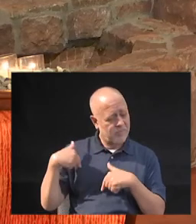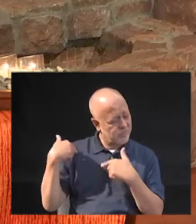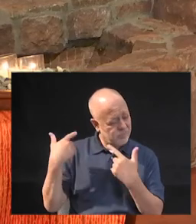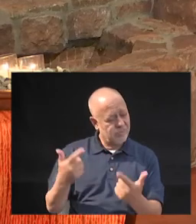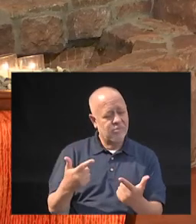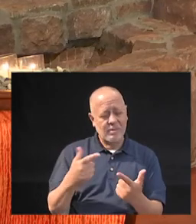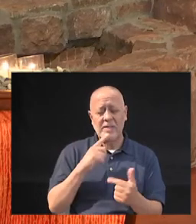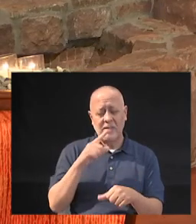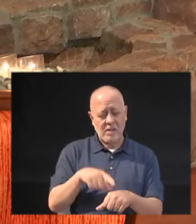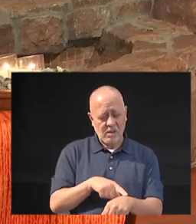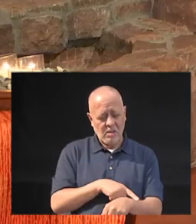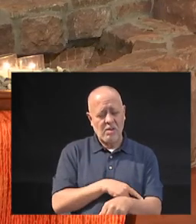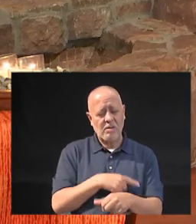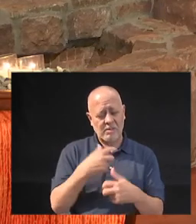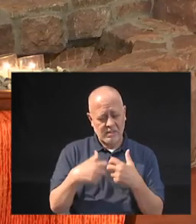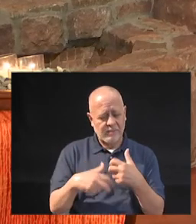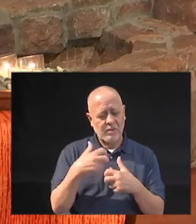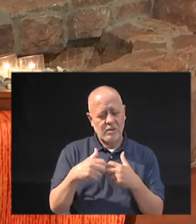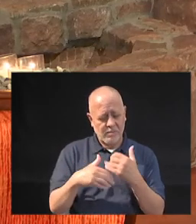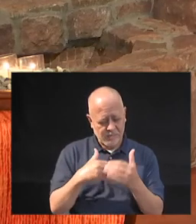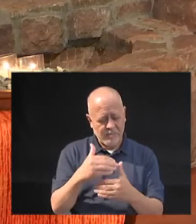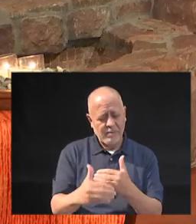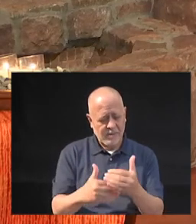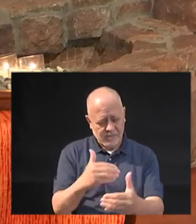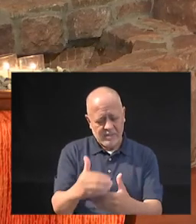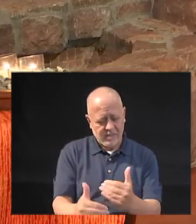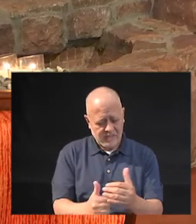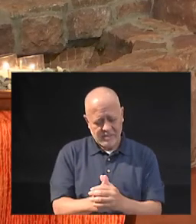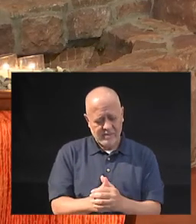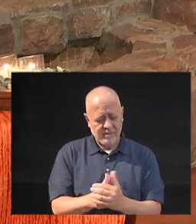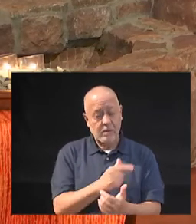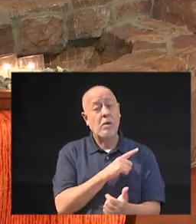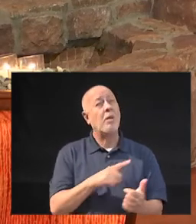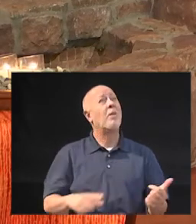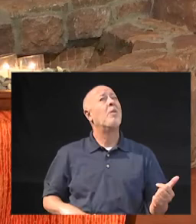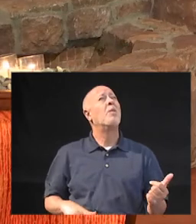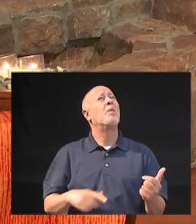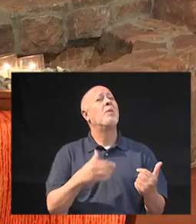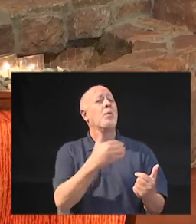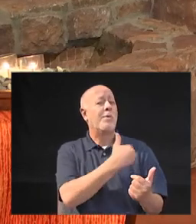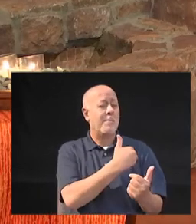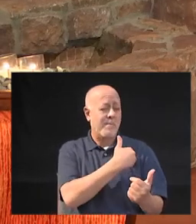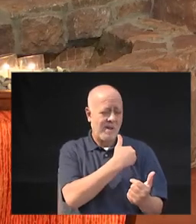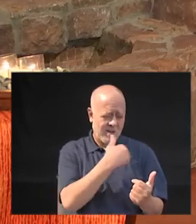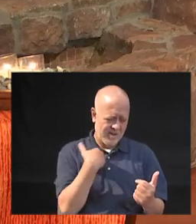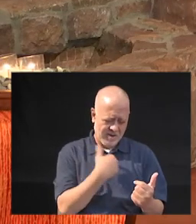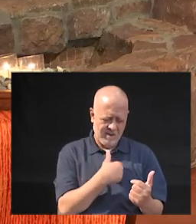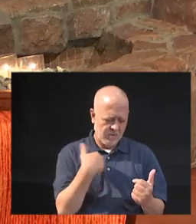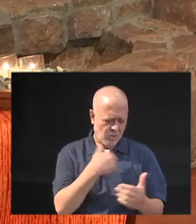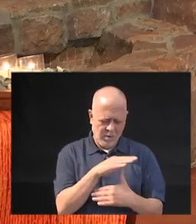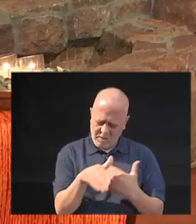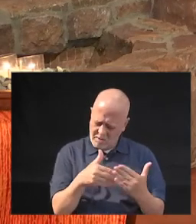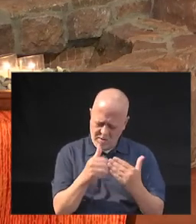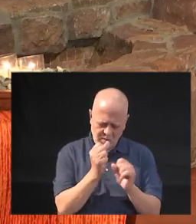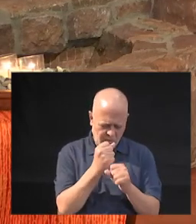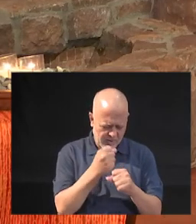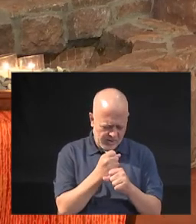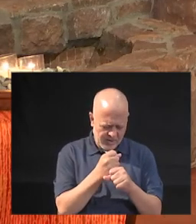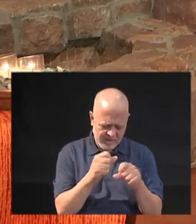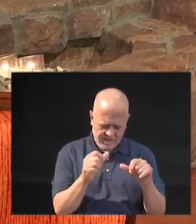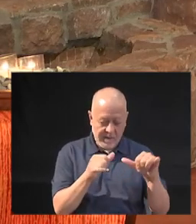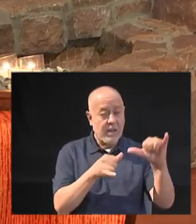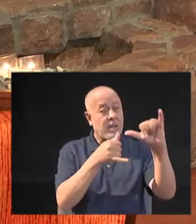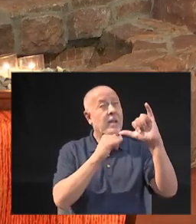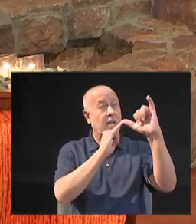to be a long and difficult journey. Lord, remind us this day that we are all created in the image of